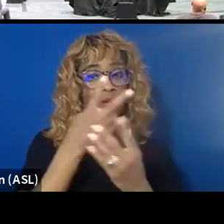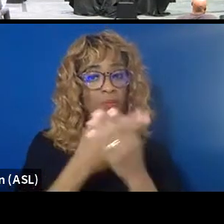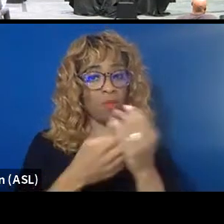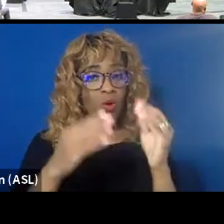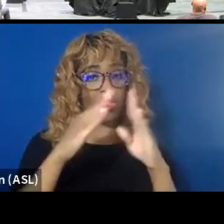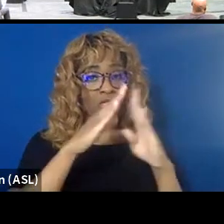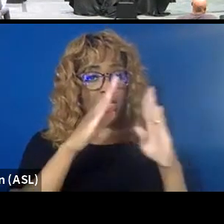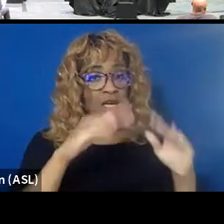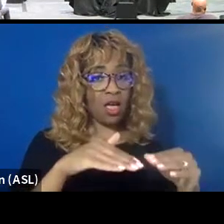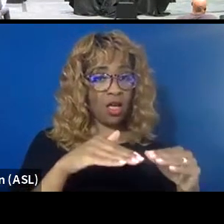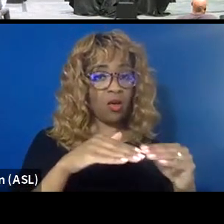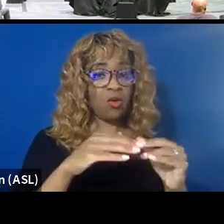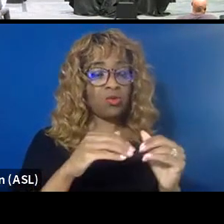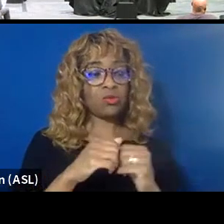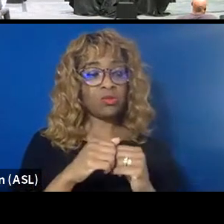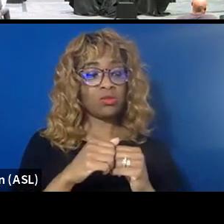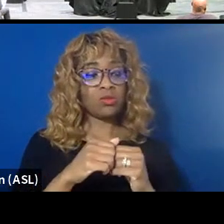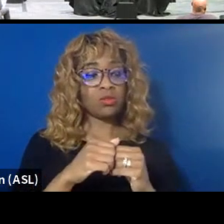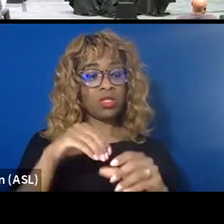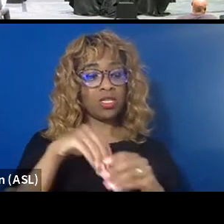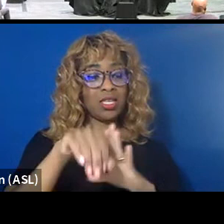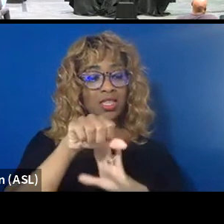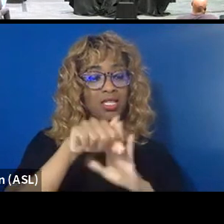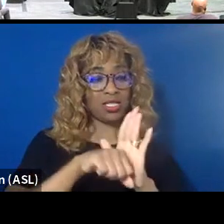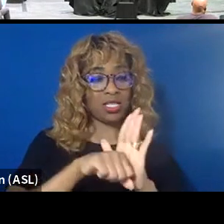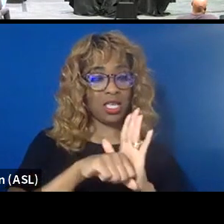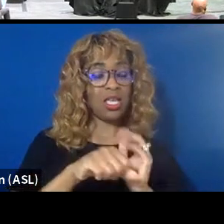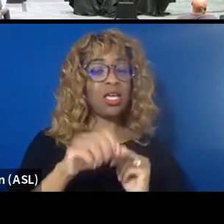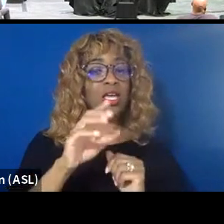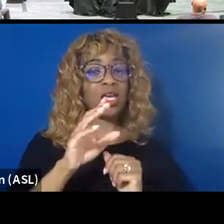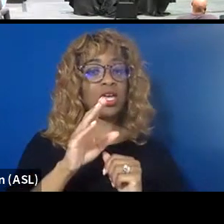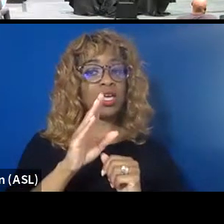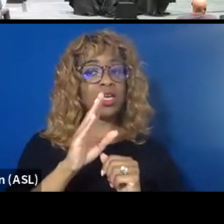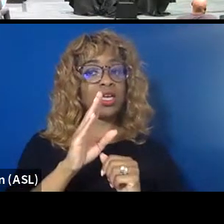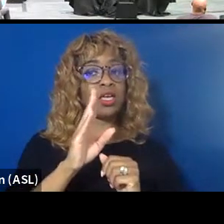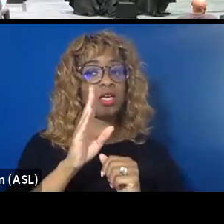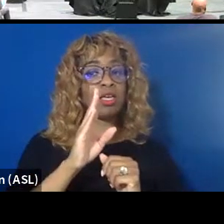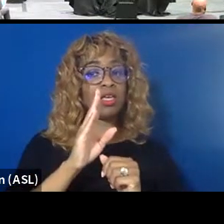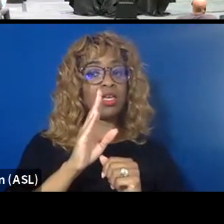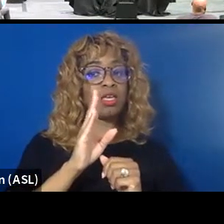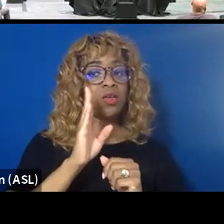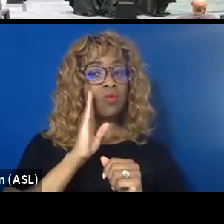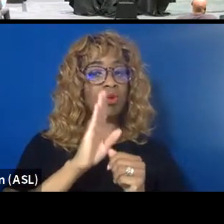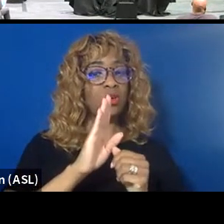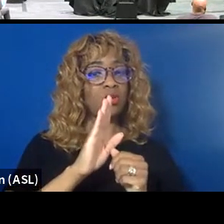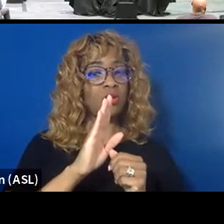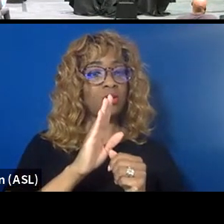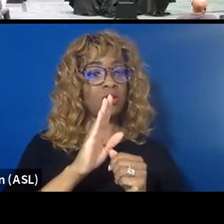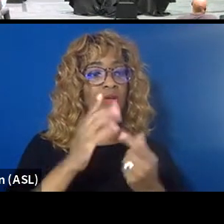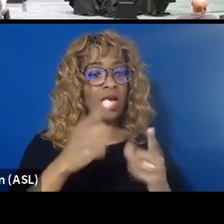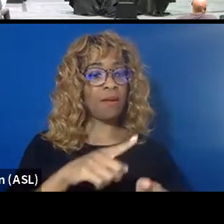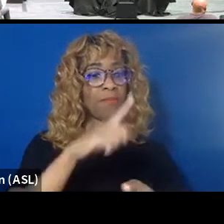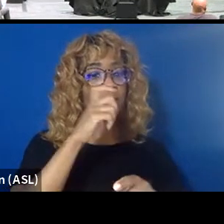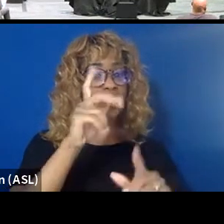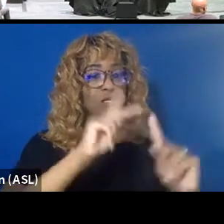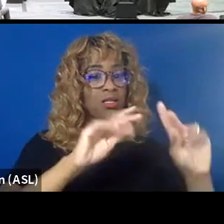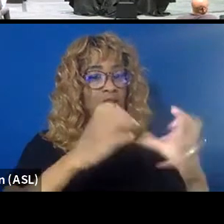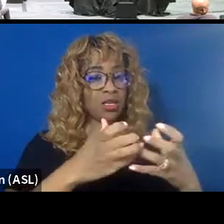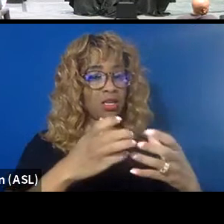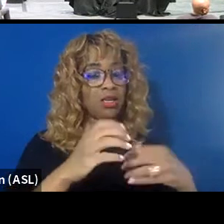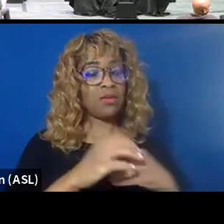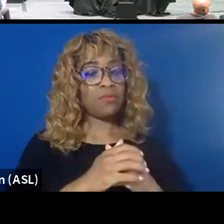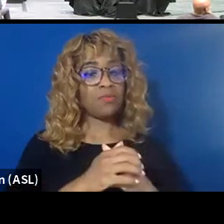houses in the state are going to be on population, which will give the city view